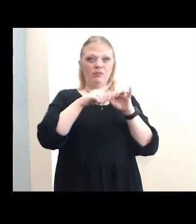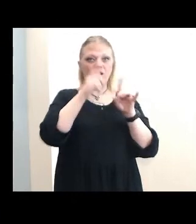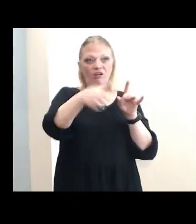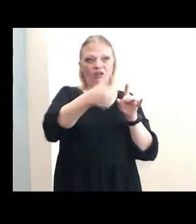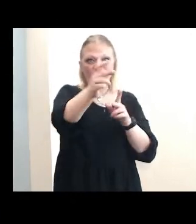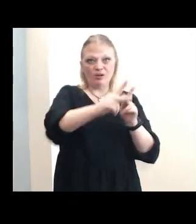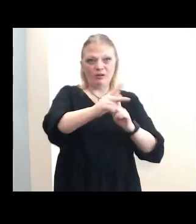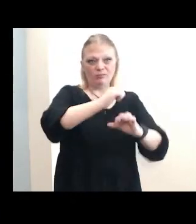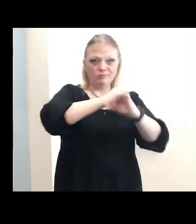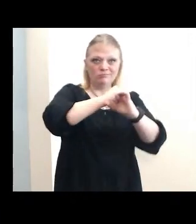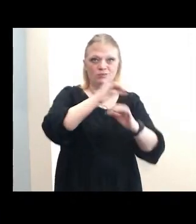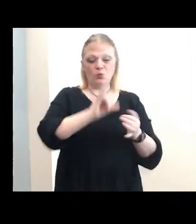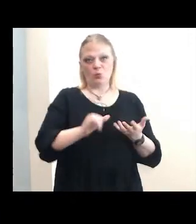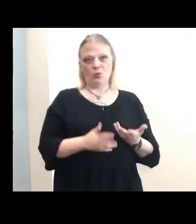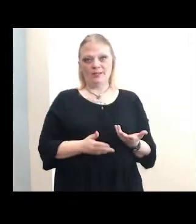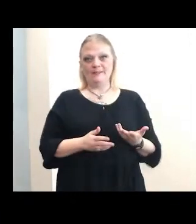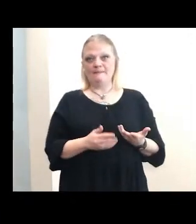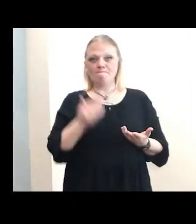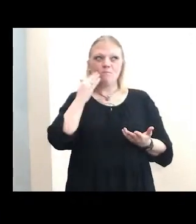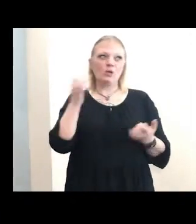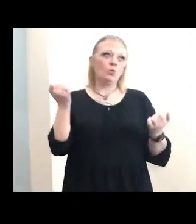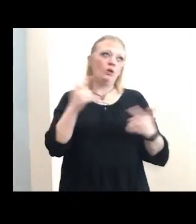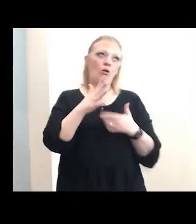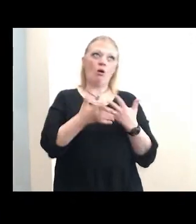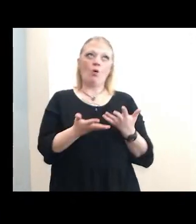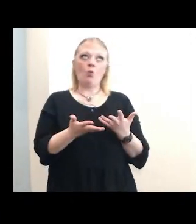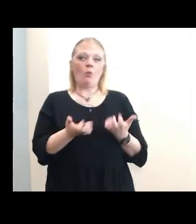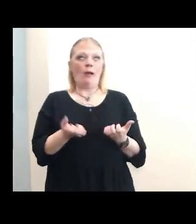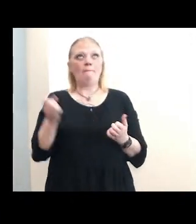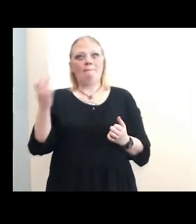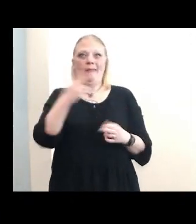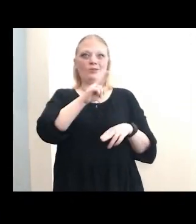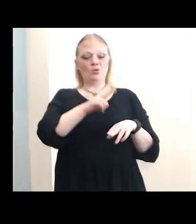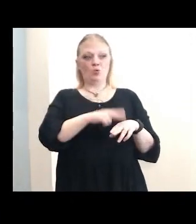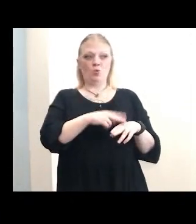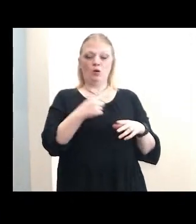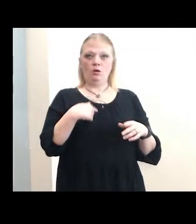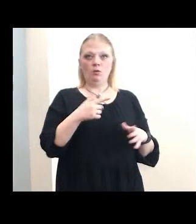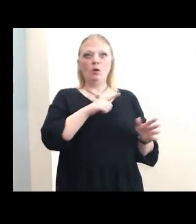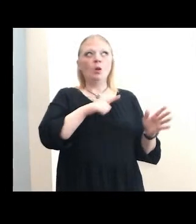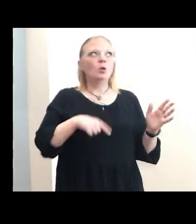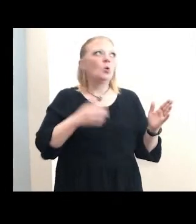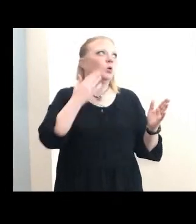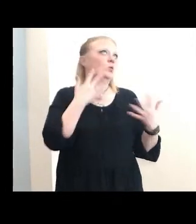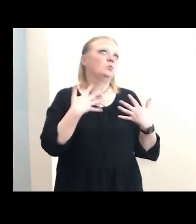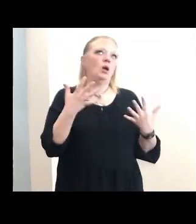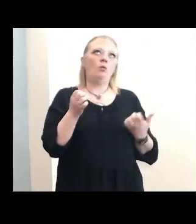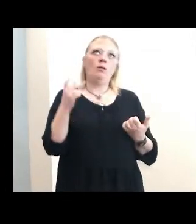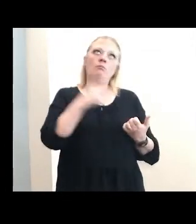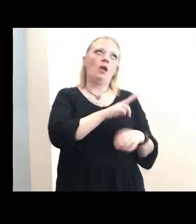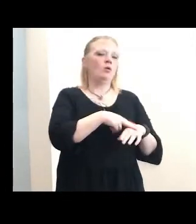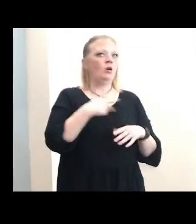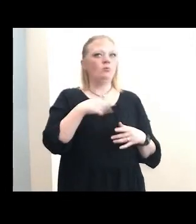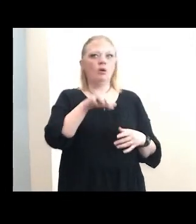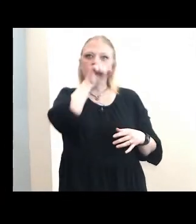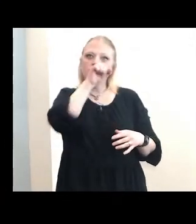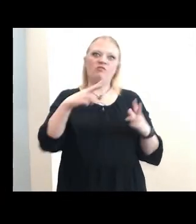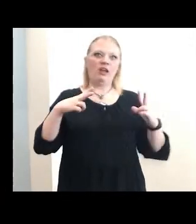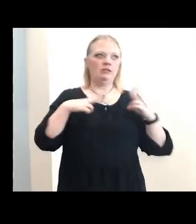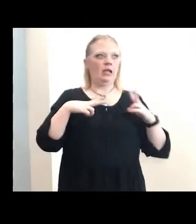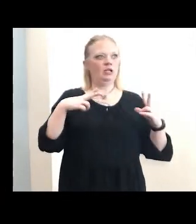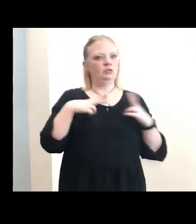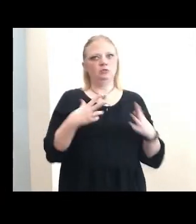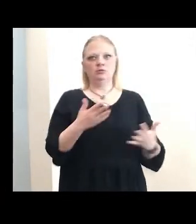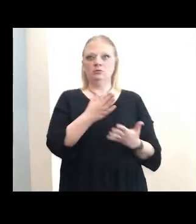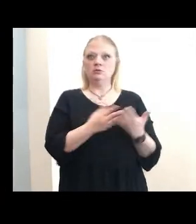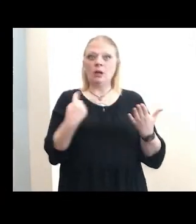us. And I know we all want to get back to normal. Lord knows I want to get back to normal. I'd love to go on vacation. Some of